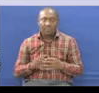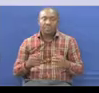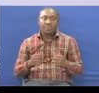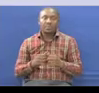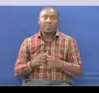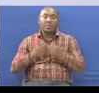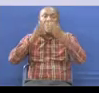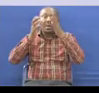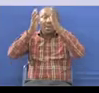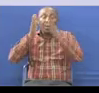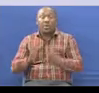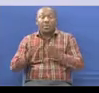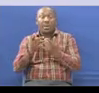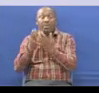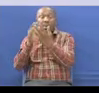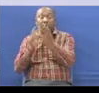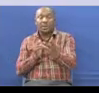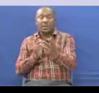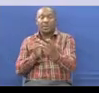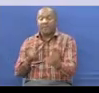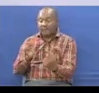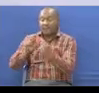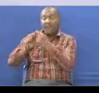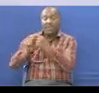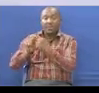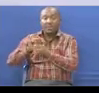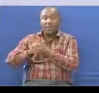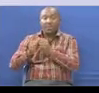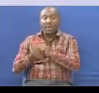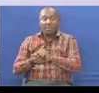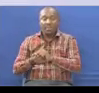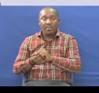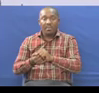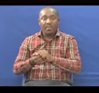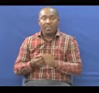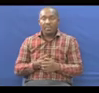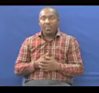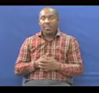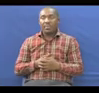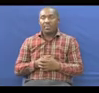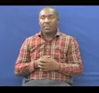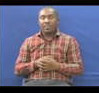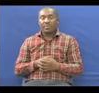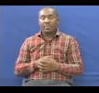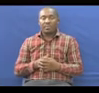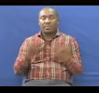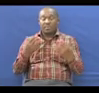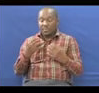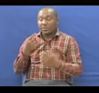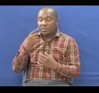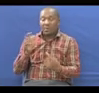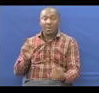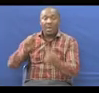face problems. So it face different problems. So we have different